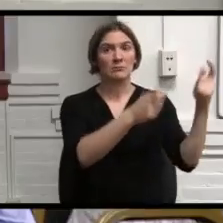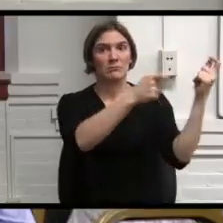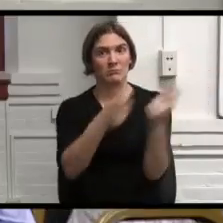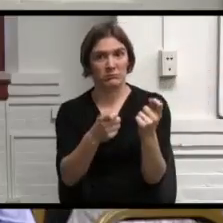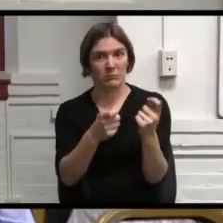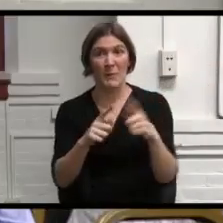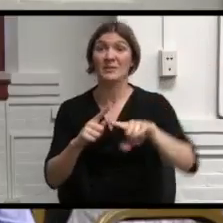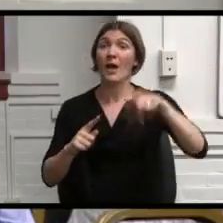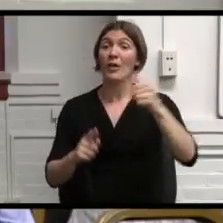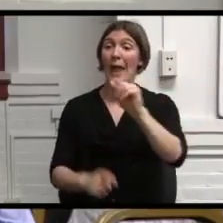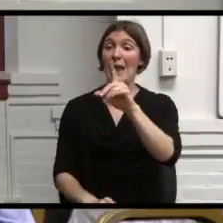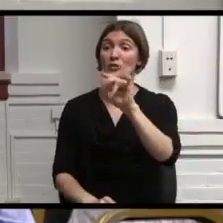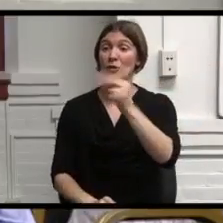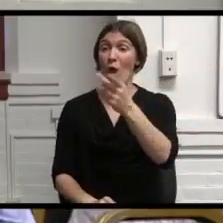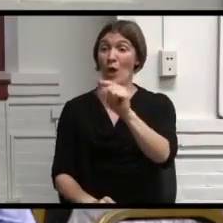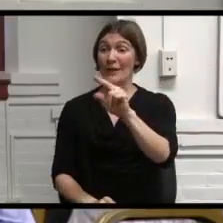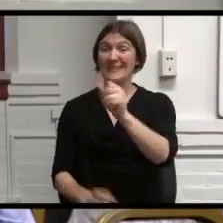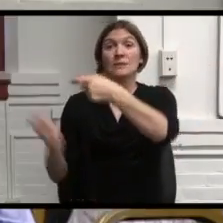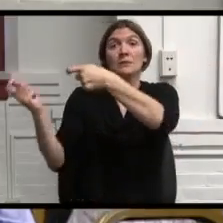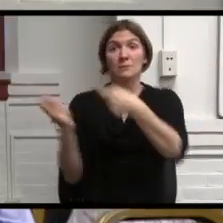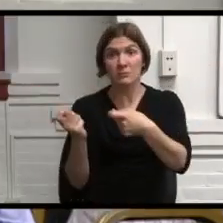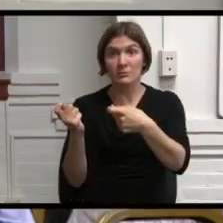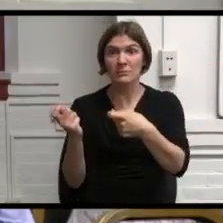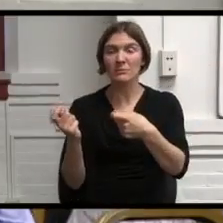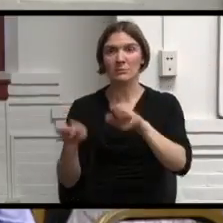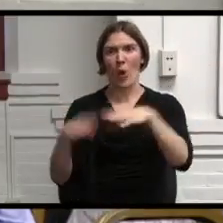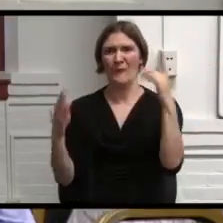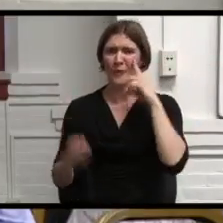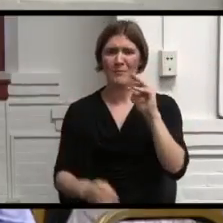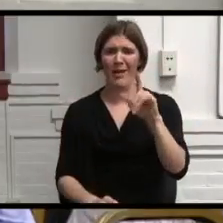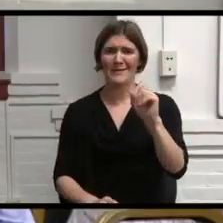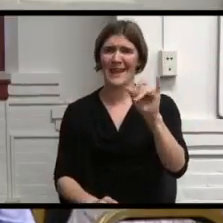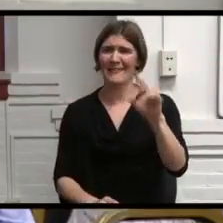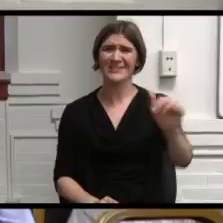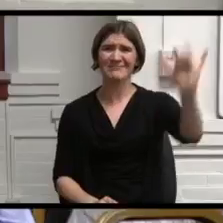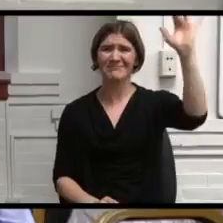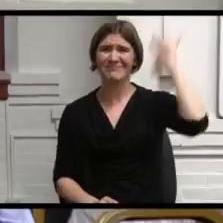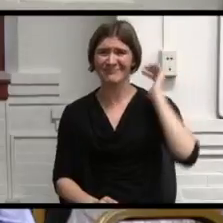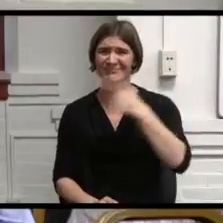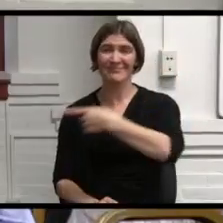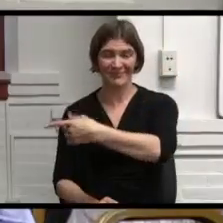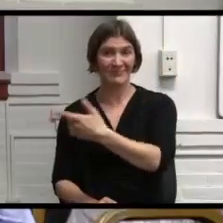world-renowned faculty like Adrian Hawkins, who opened for Miles Davis, and